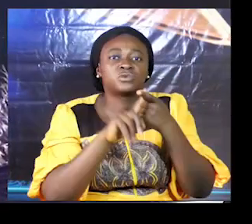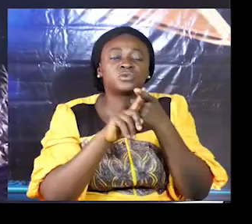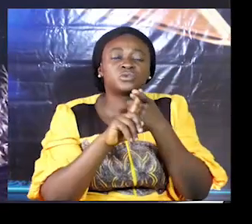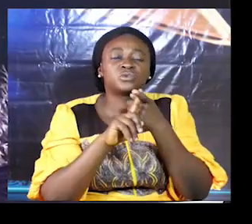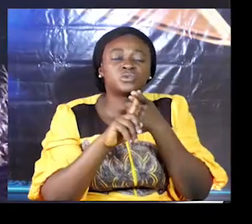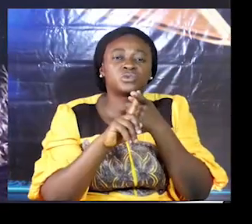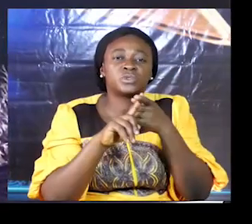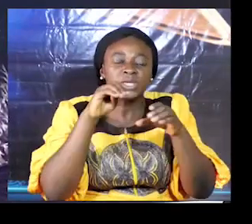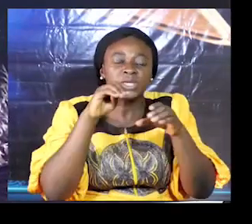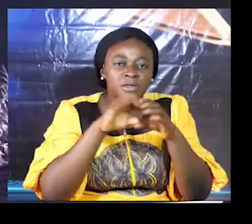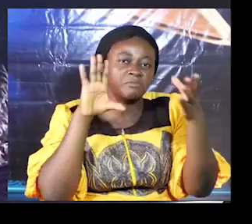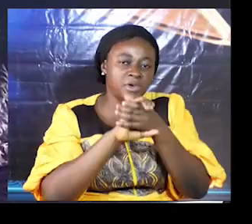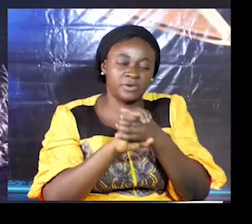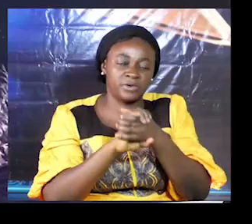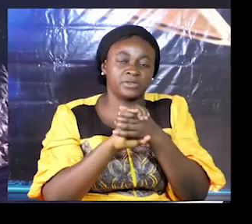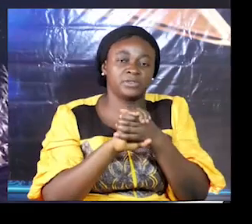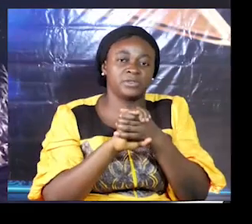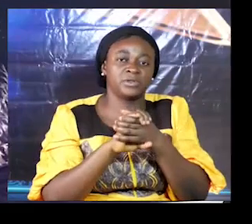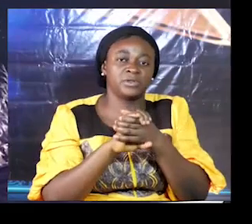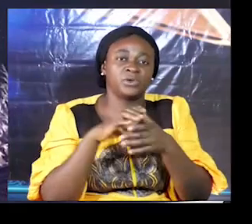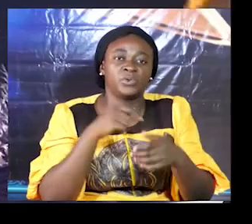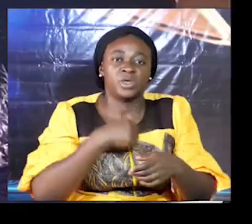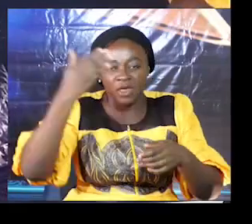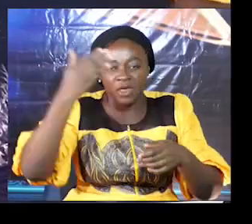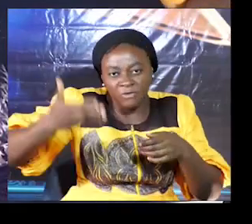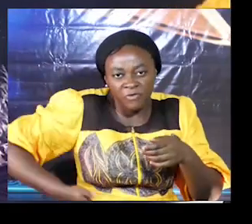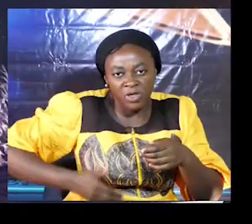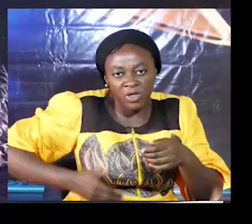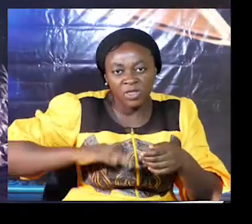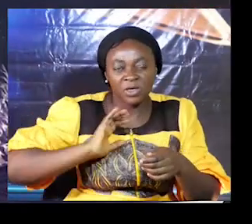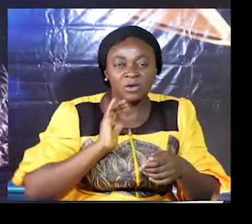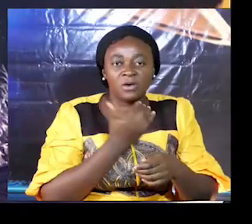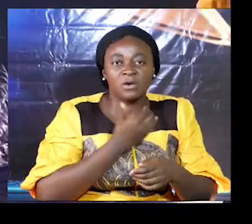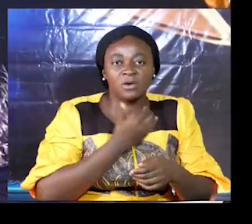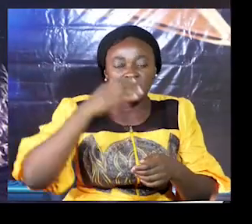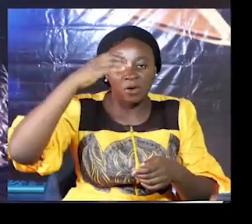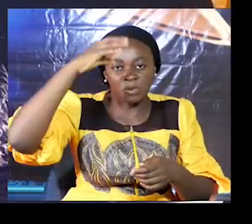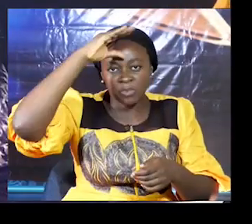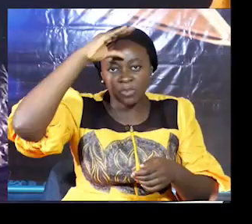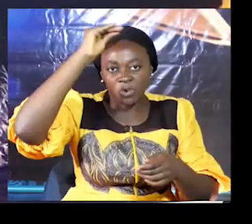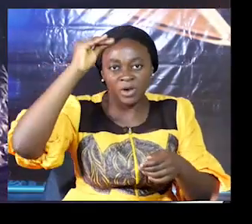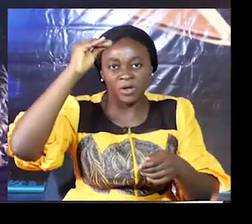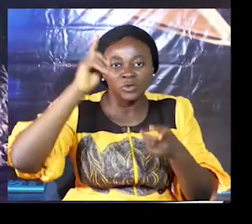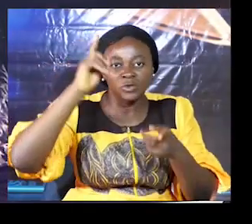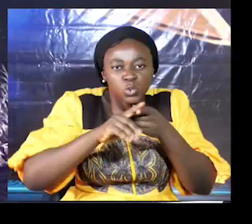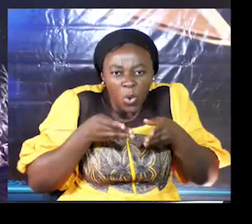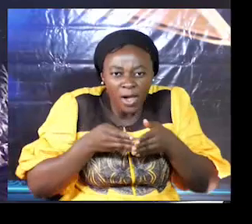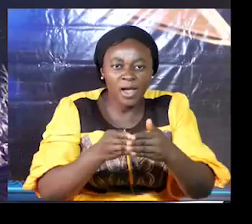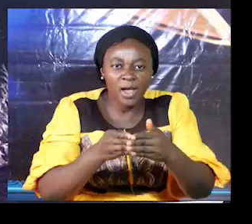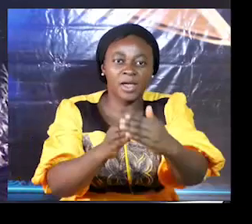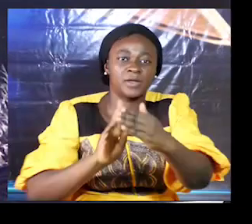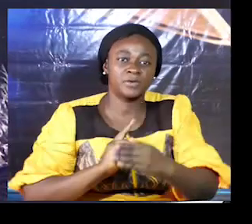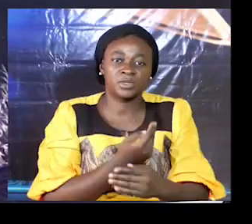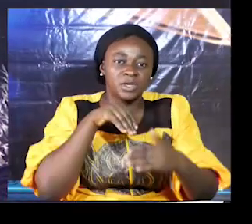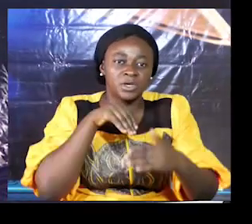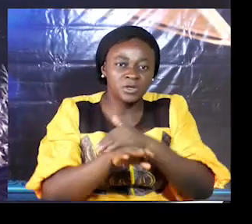us into this discussion today, we pray that you will be attentive. Don't allow yourself to be distracted on this